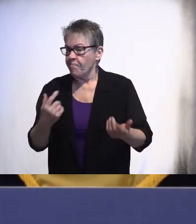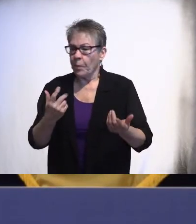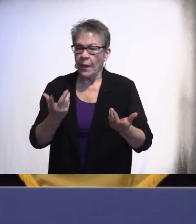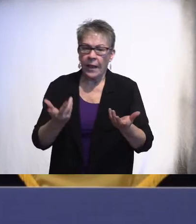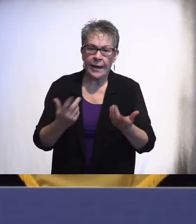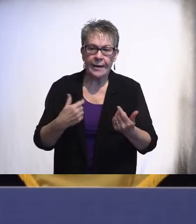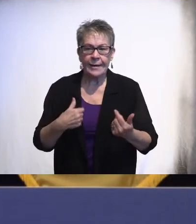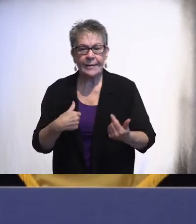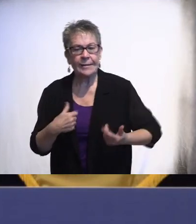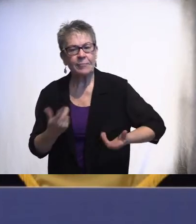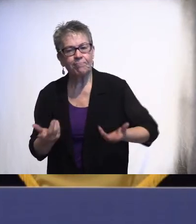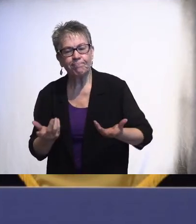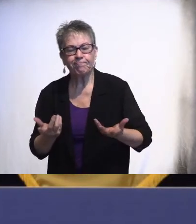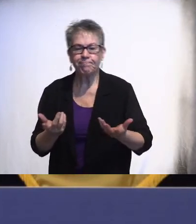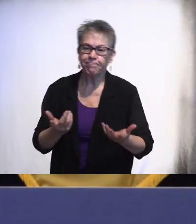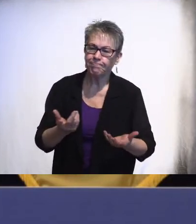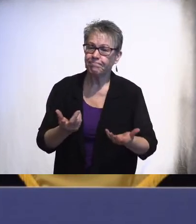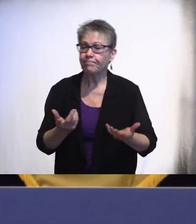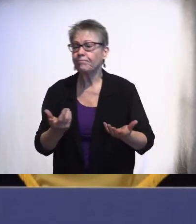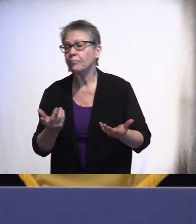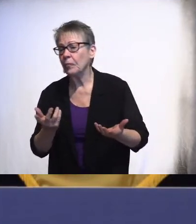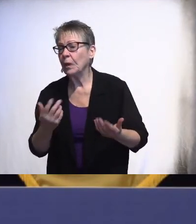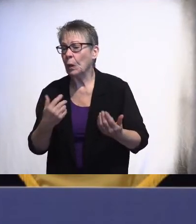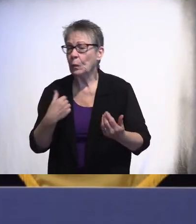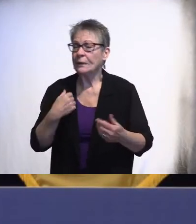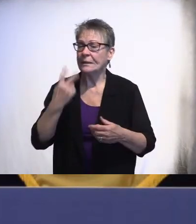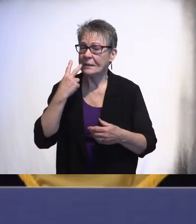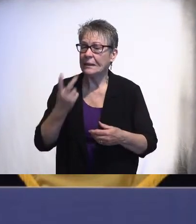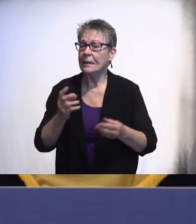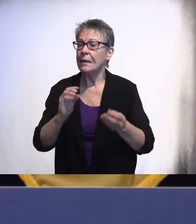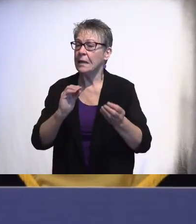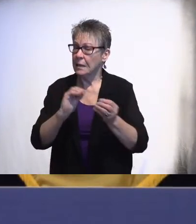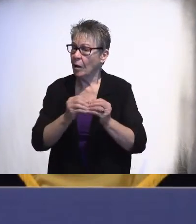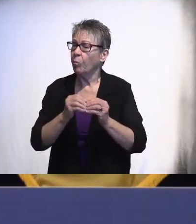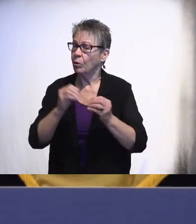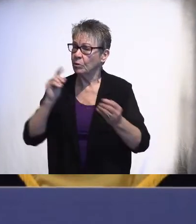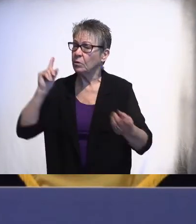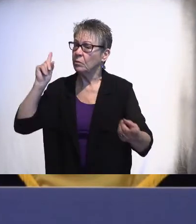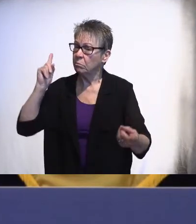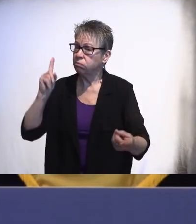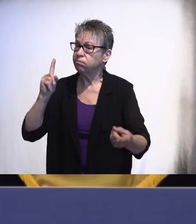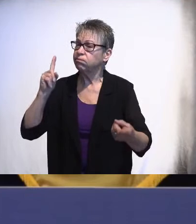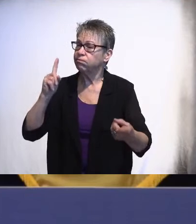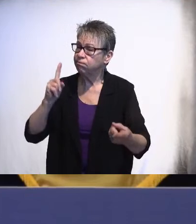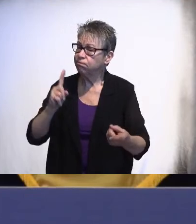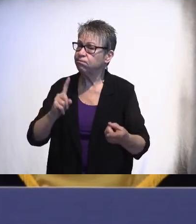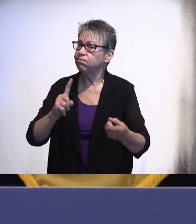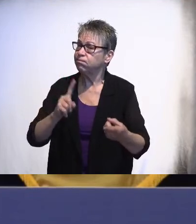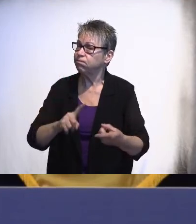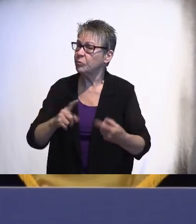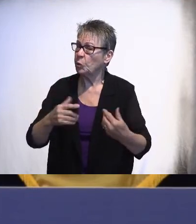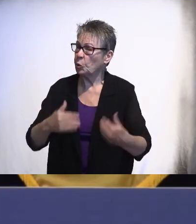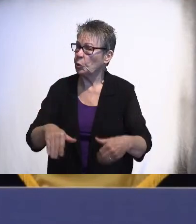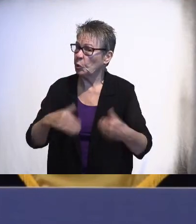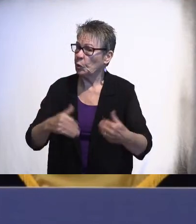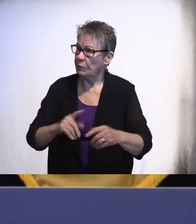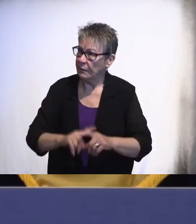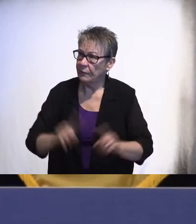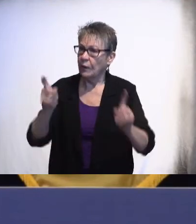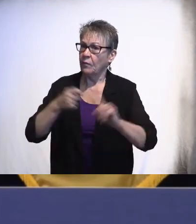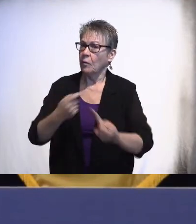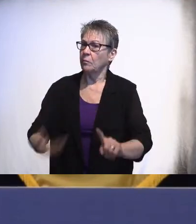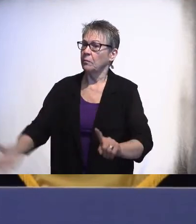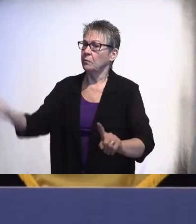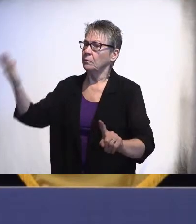say, which is we see numbers going dramatically in the right direction. And having said that, it's February